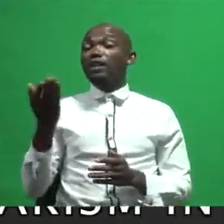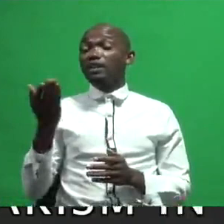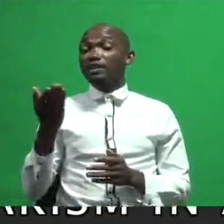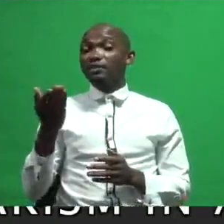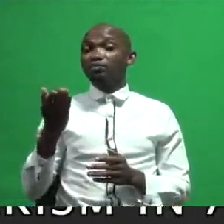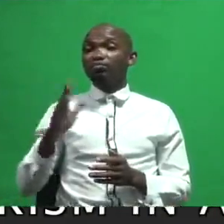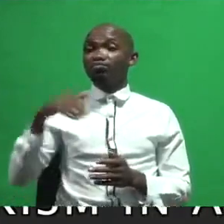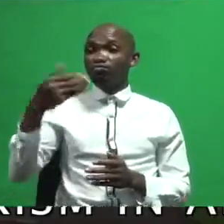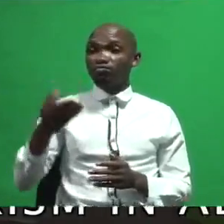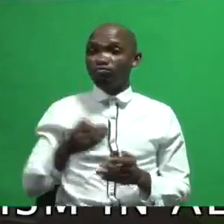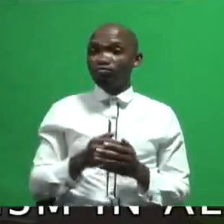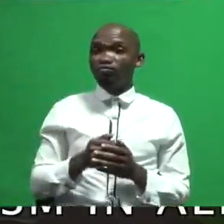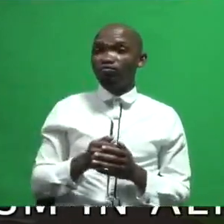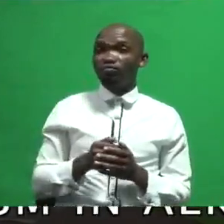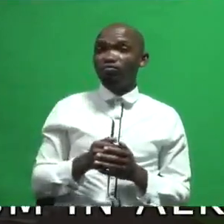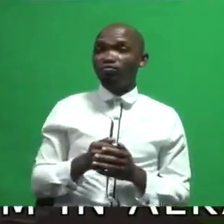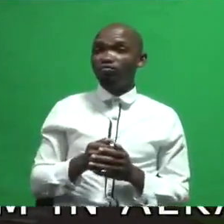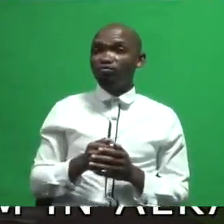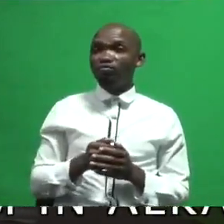the next isomer?